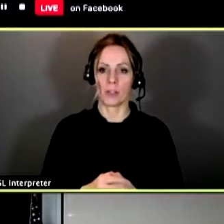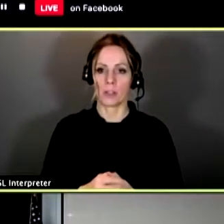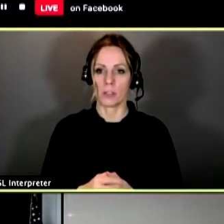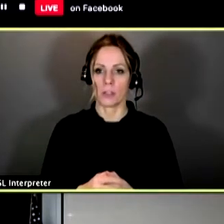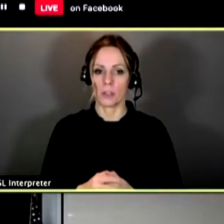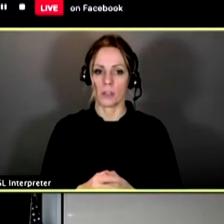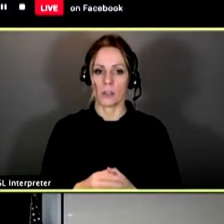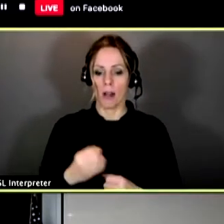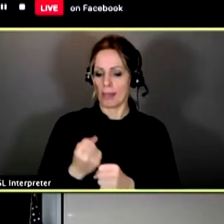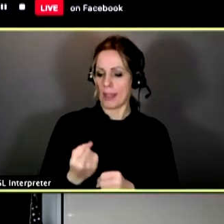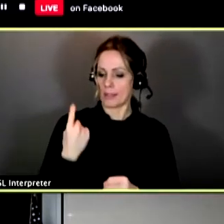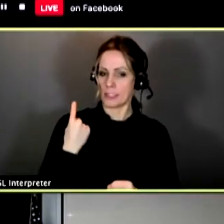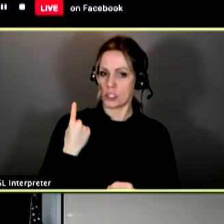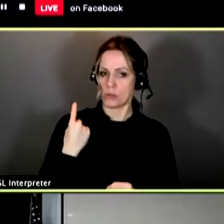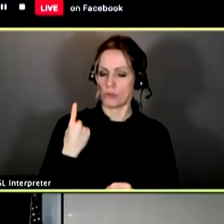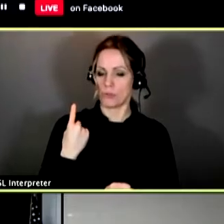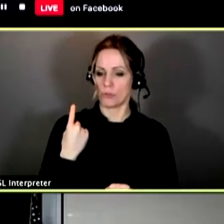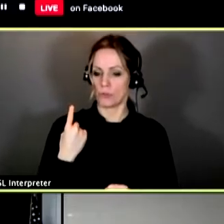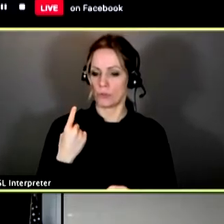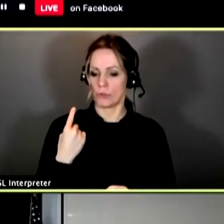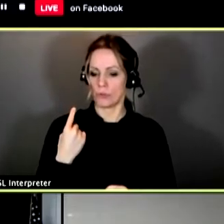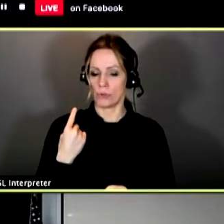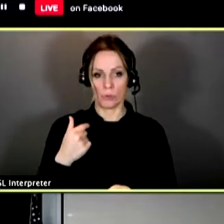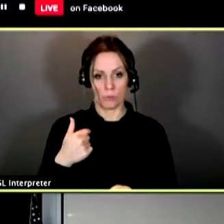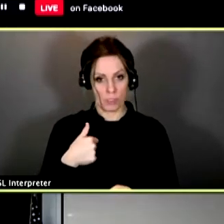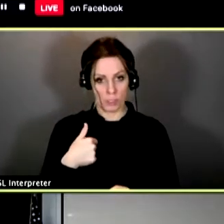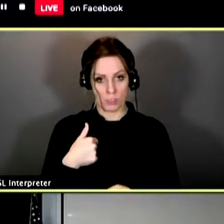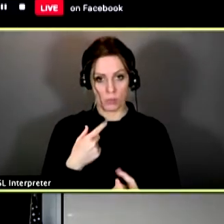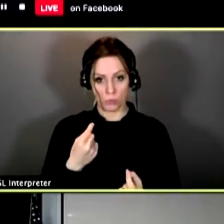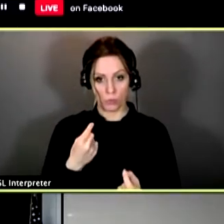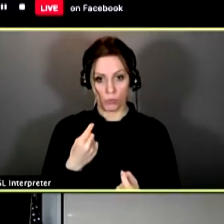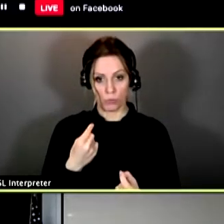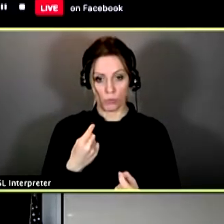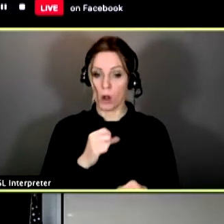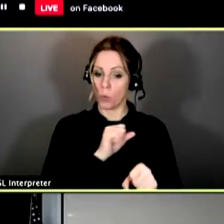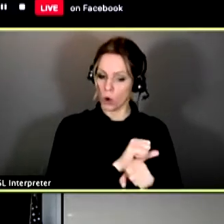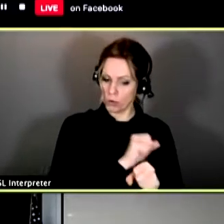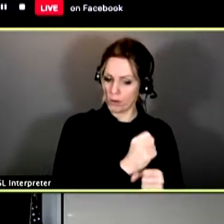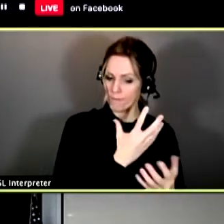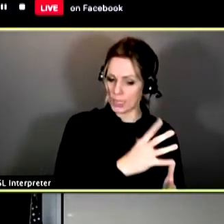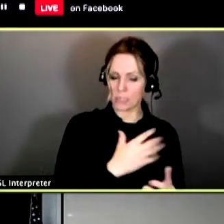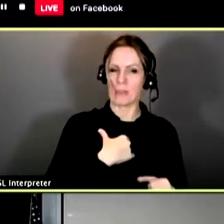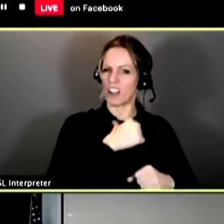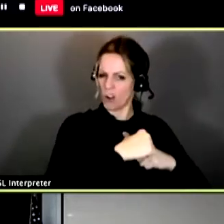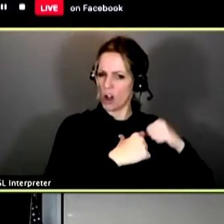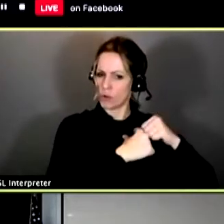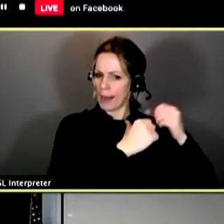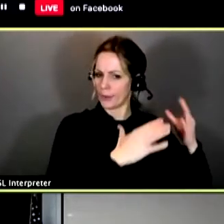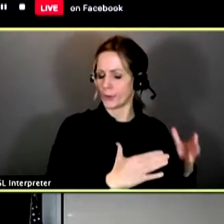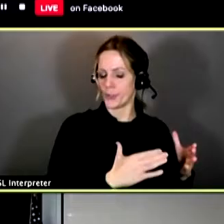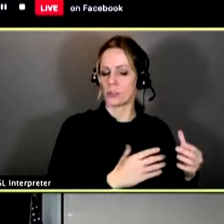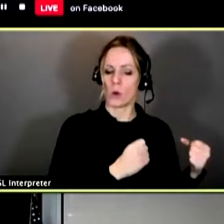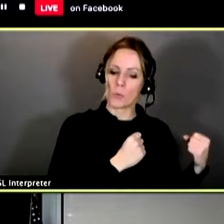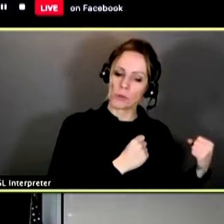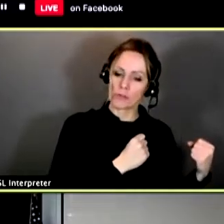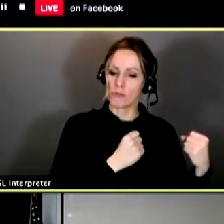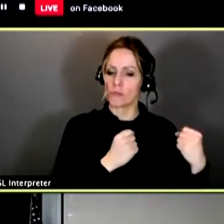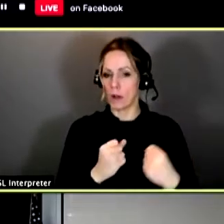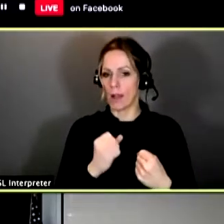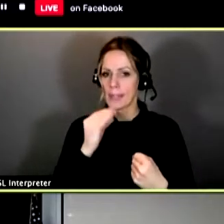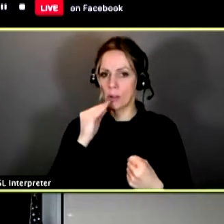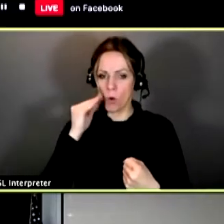Last year I was driving home from work. I'm a contractor. So I strive on my